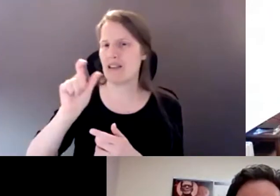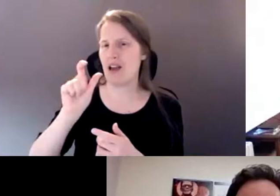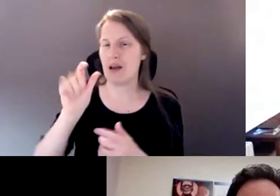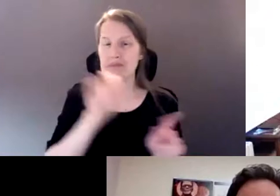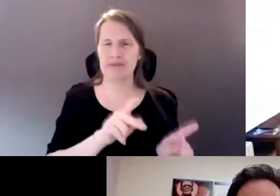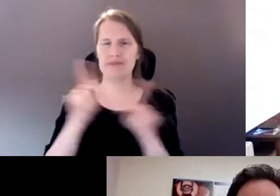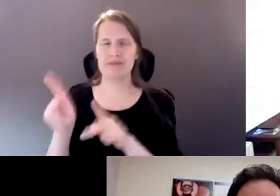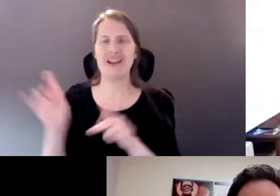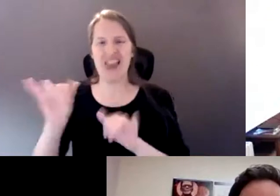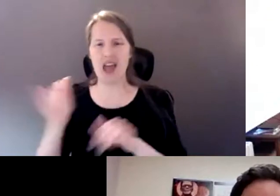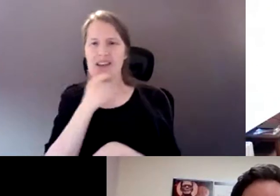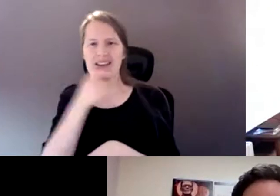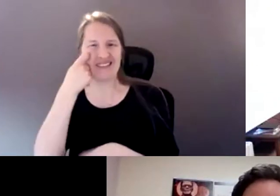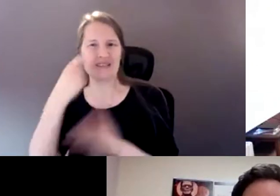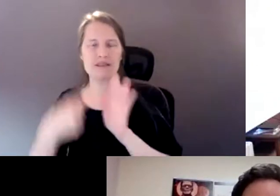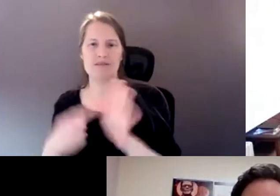parallel phenomenon.